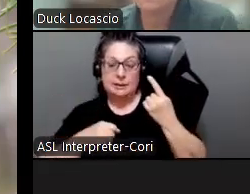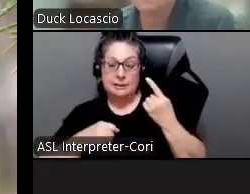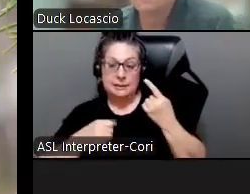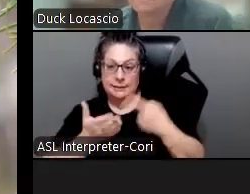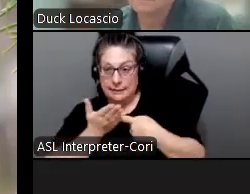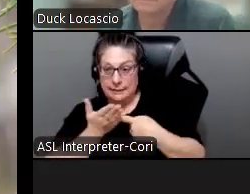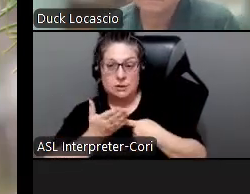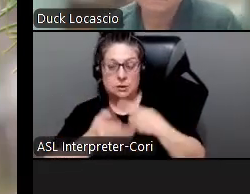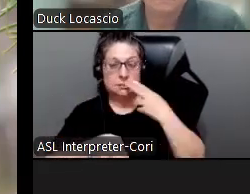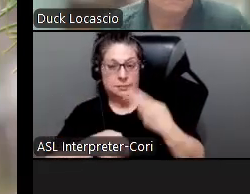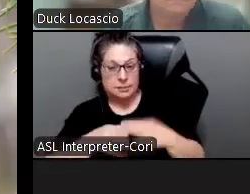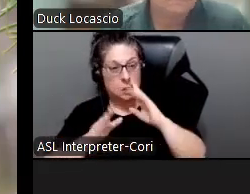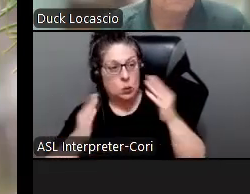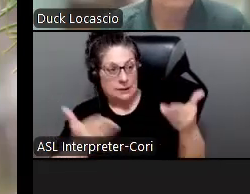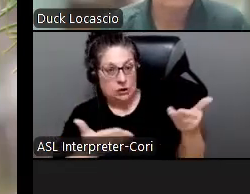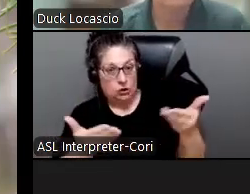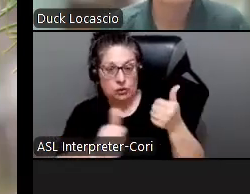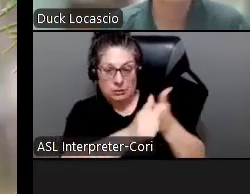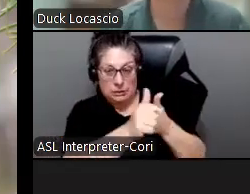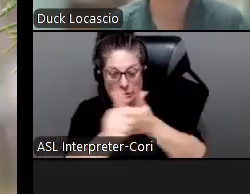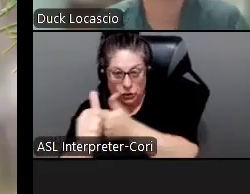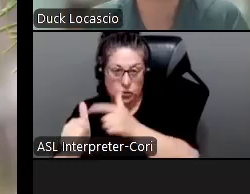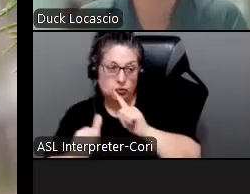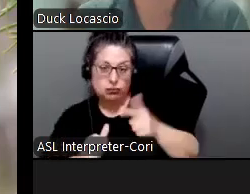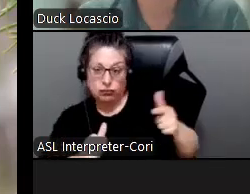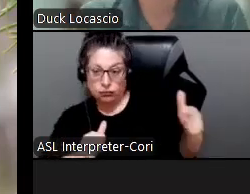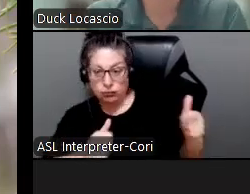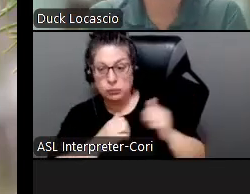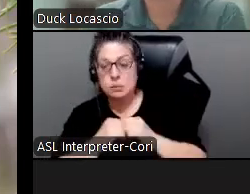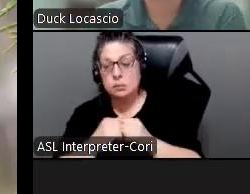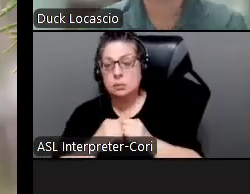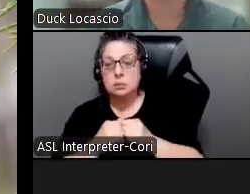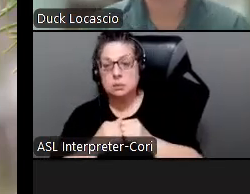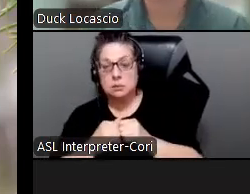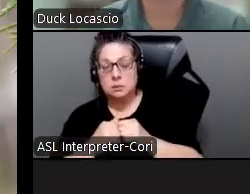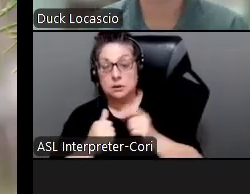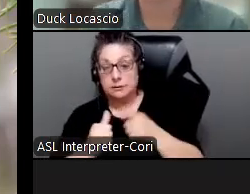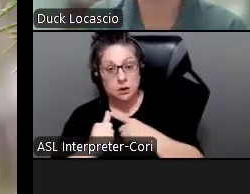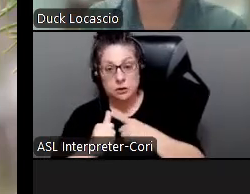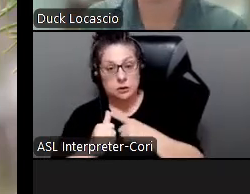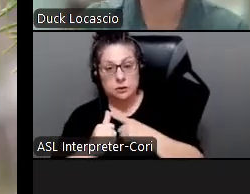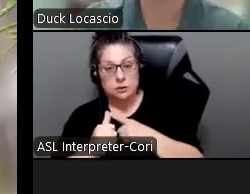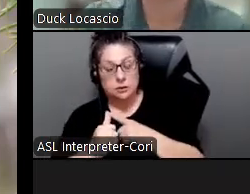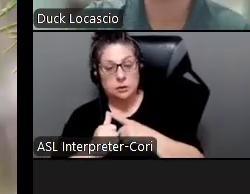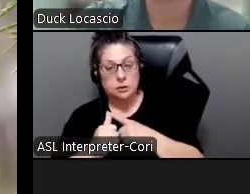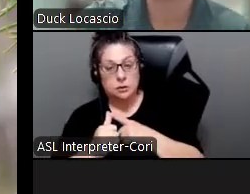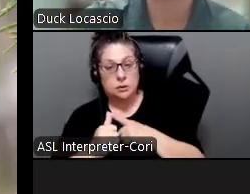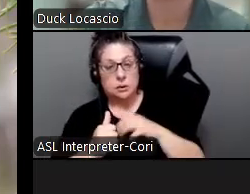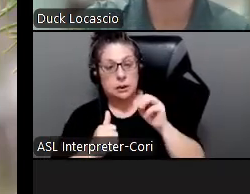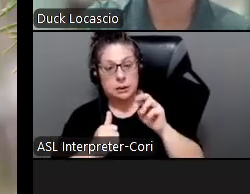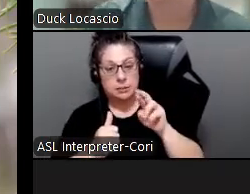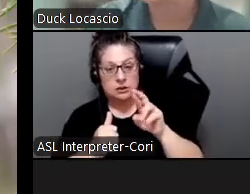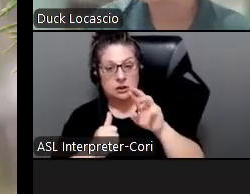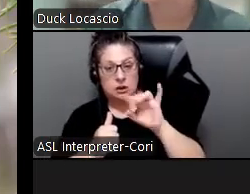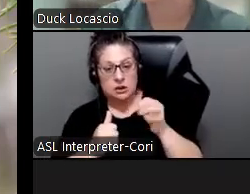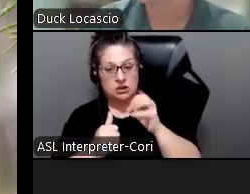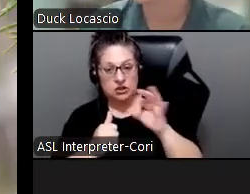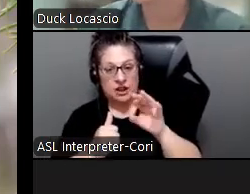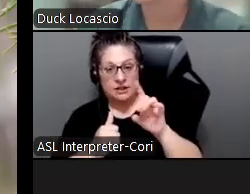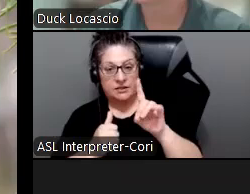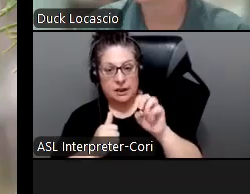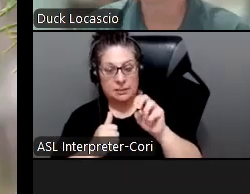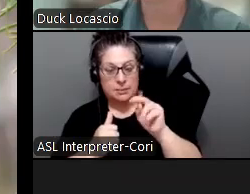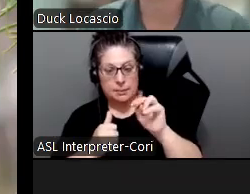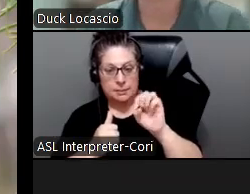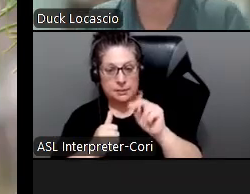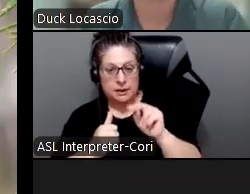quickly I'd like to introduce our panelists. First, Mr. Jeff Denman is a consulting